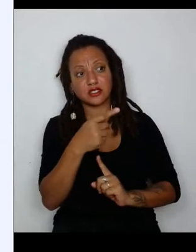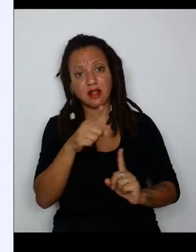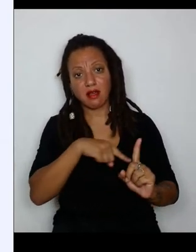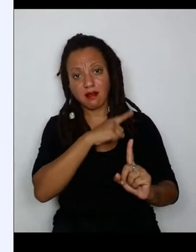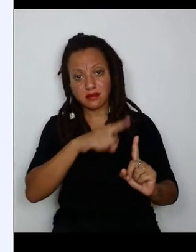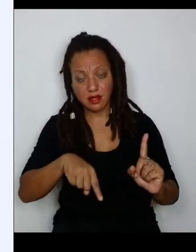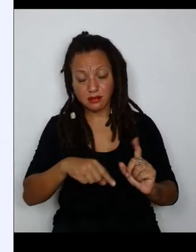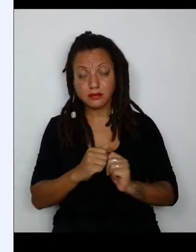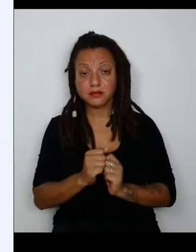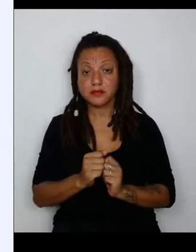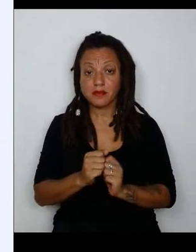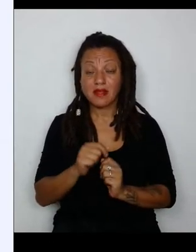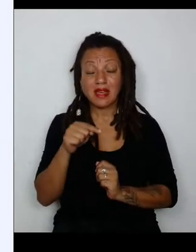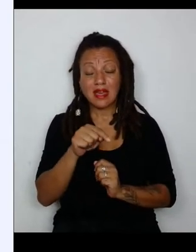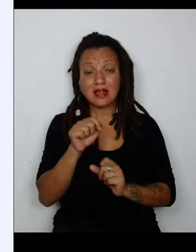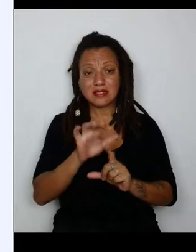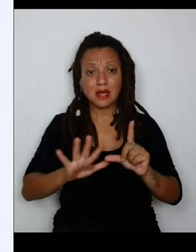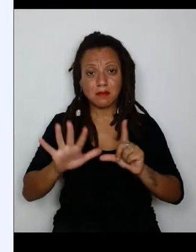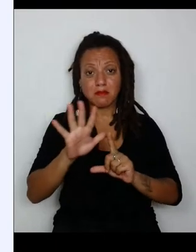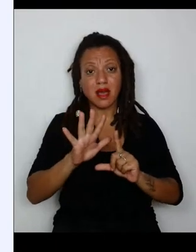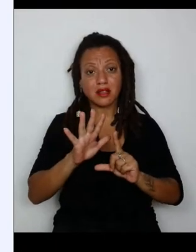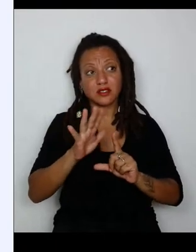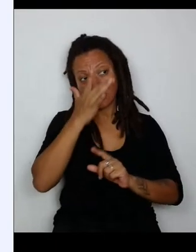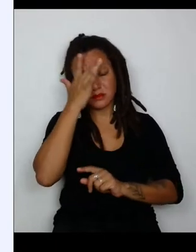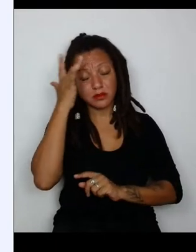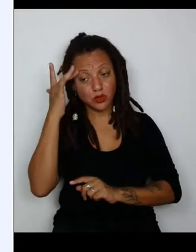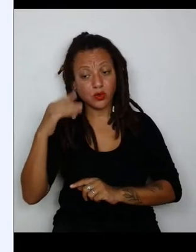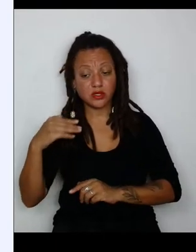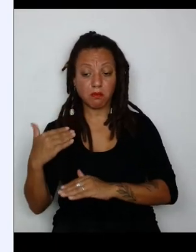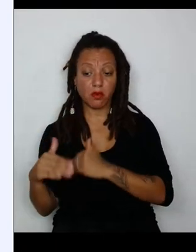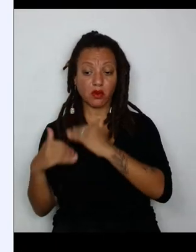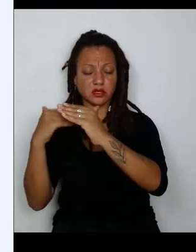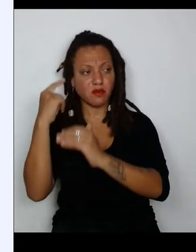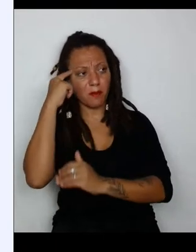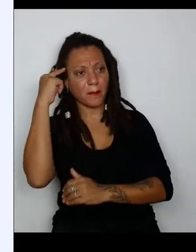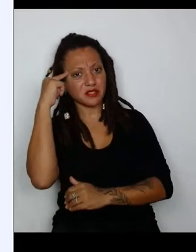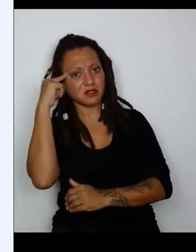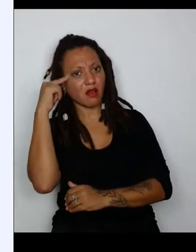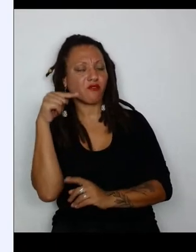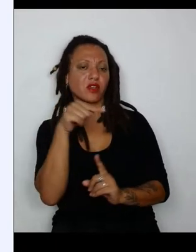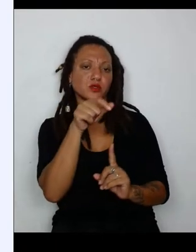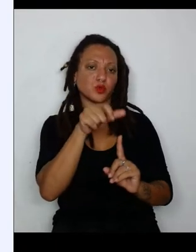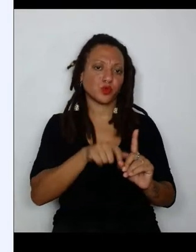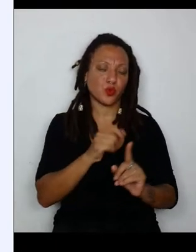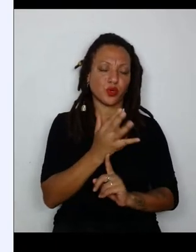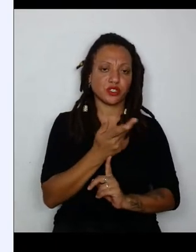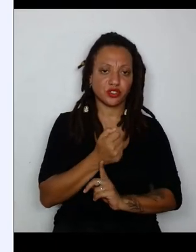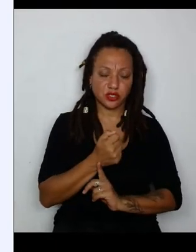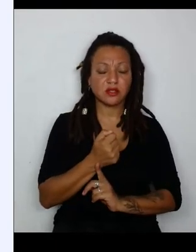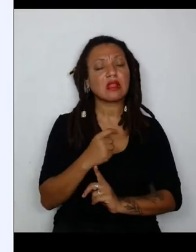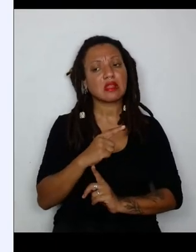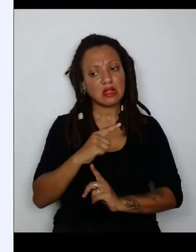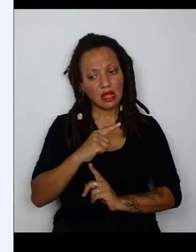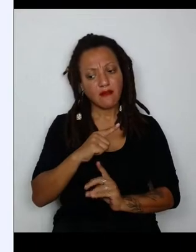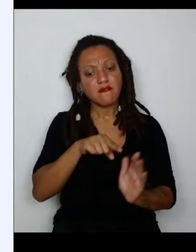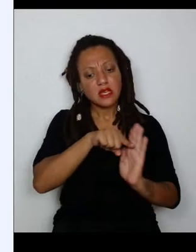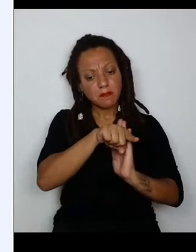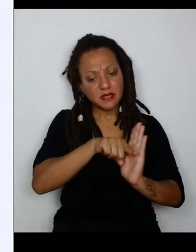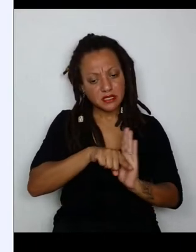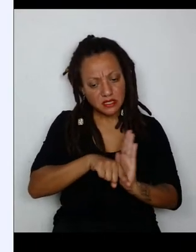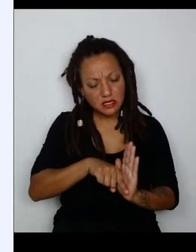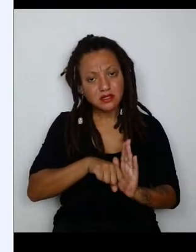efforts by scholars to complicate it contextualize it and challenge this alignment of gauguin with a set of